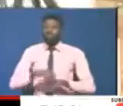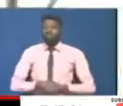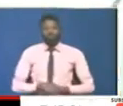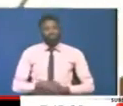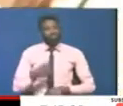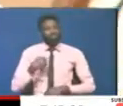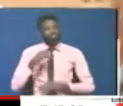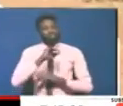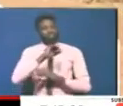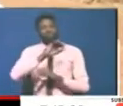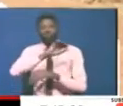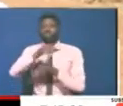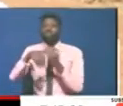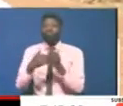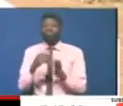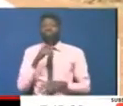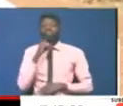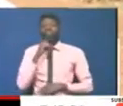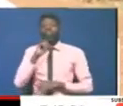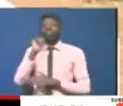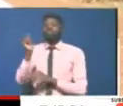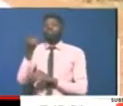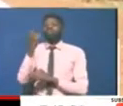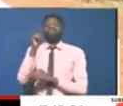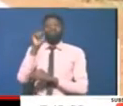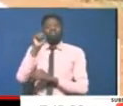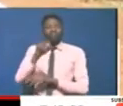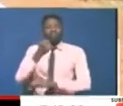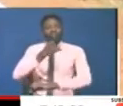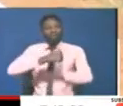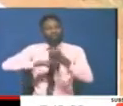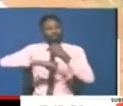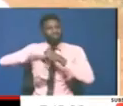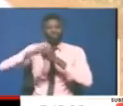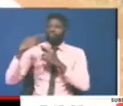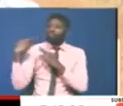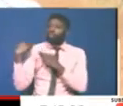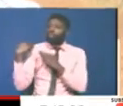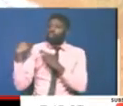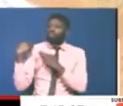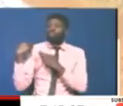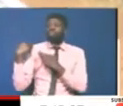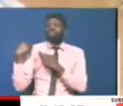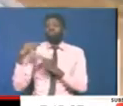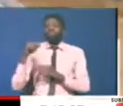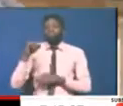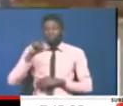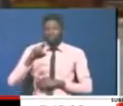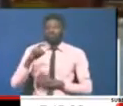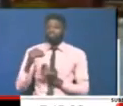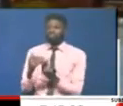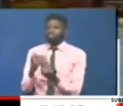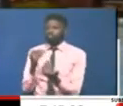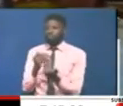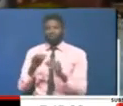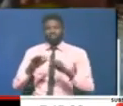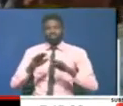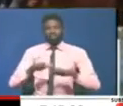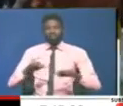mzima tuweze kuchukua ile responsibility na tukue pale kwa watoto wetu, tukue hapo juu watoto wetu.